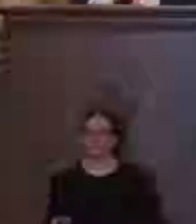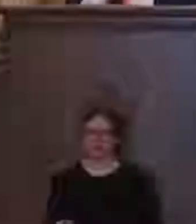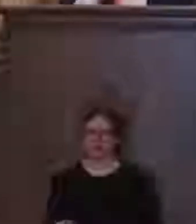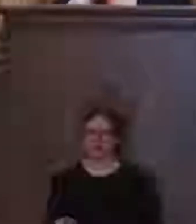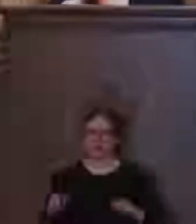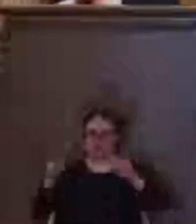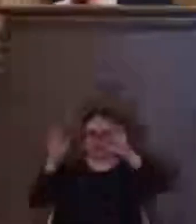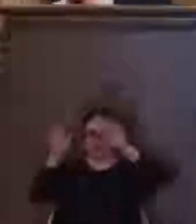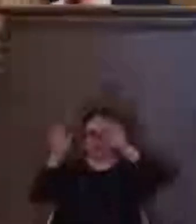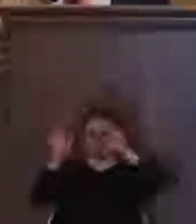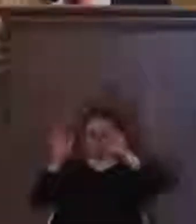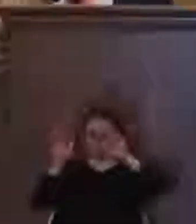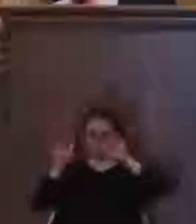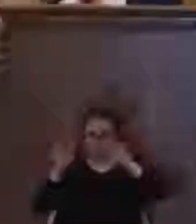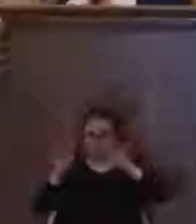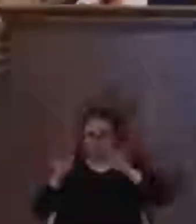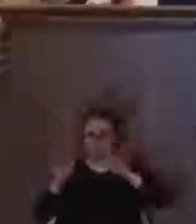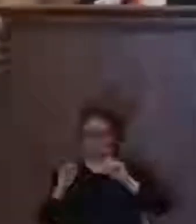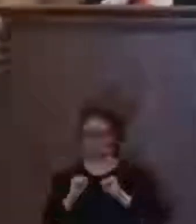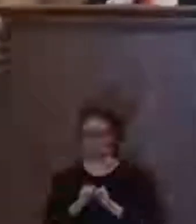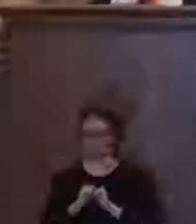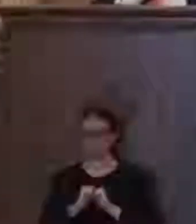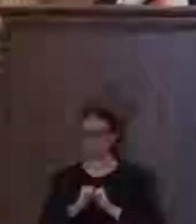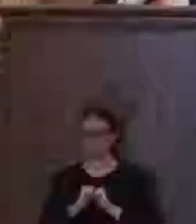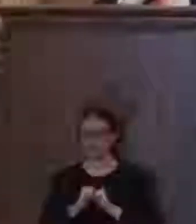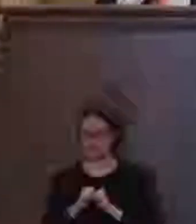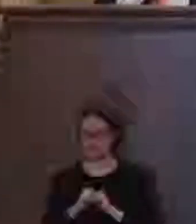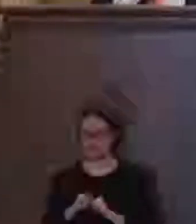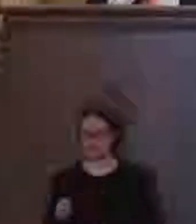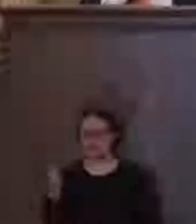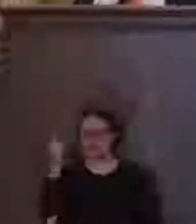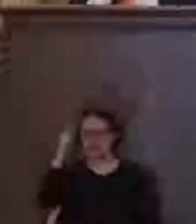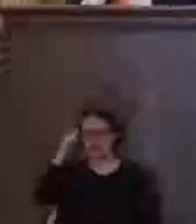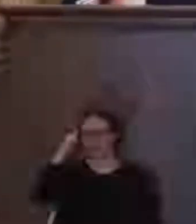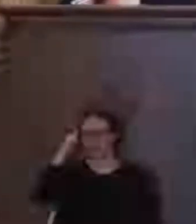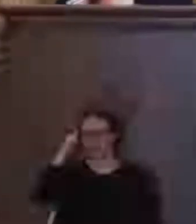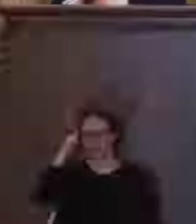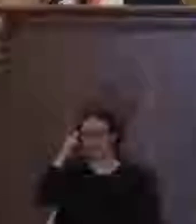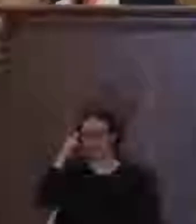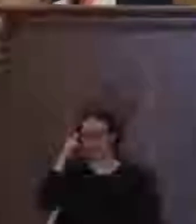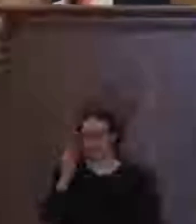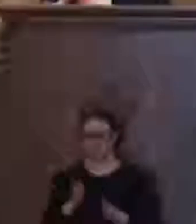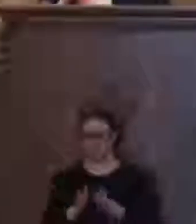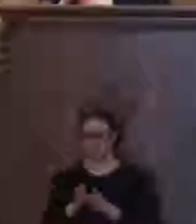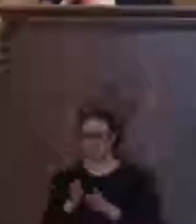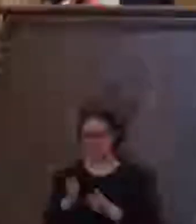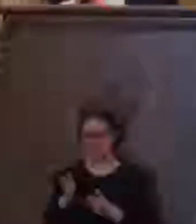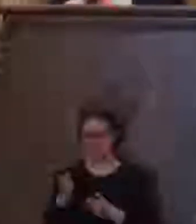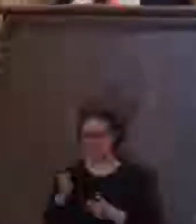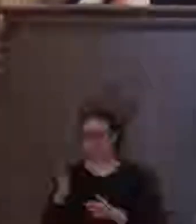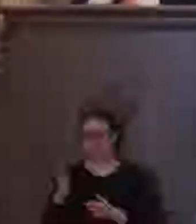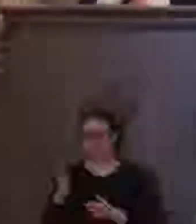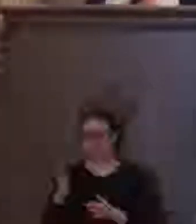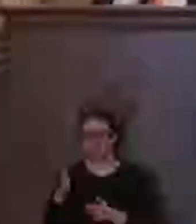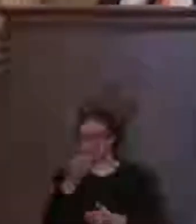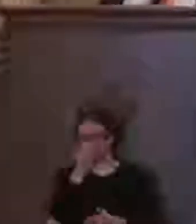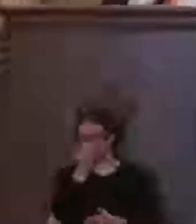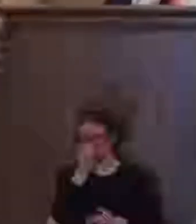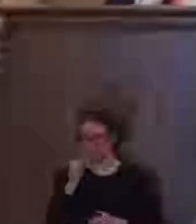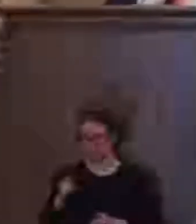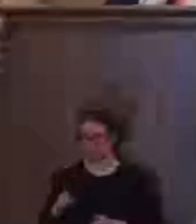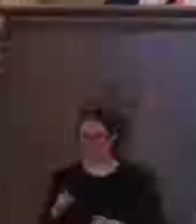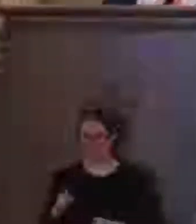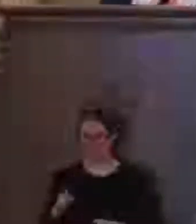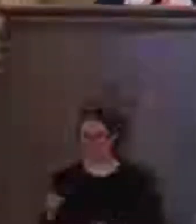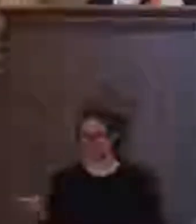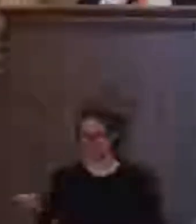started sprinkling. And you know, it came in my mind when I was passing him up, I need to turn around and